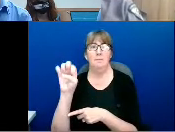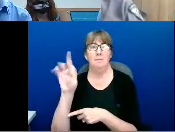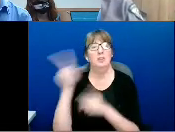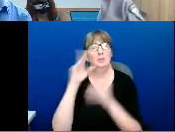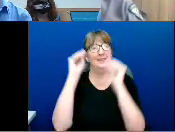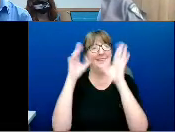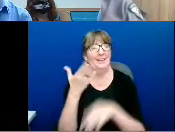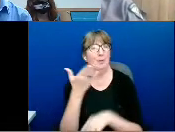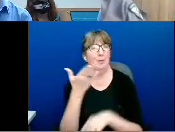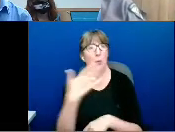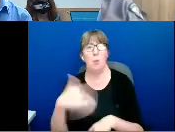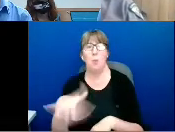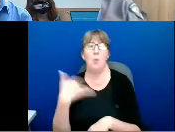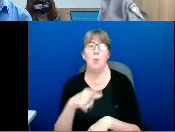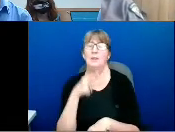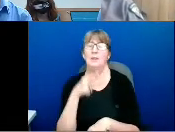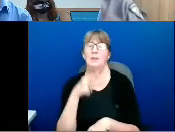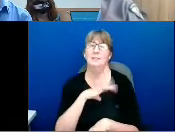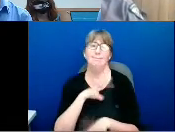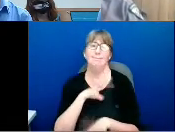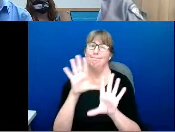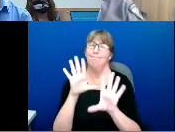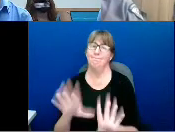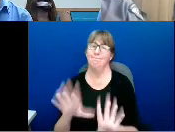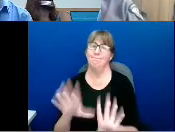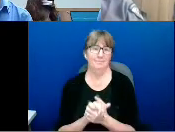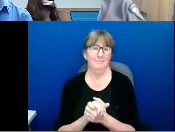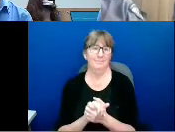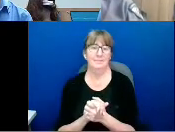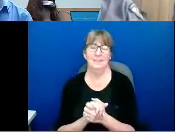really, really took those children under her wing.